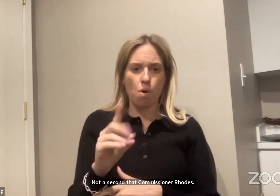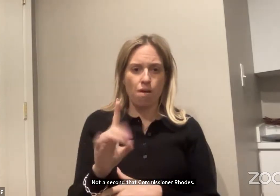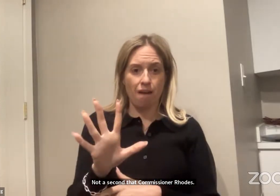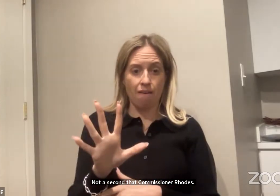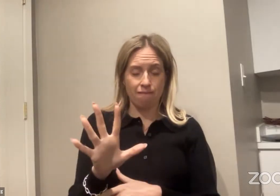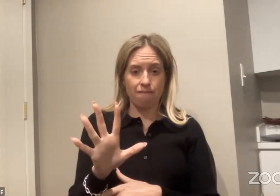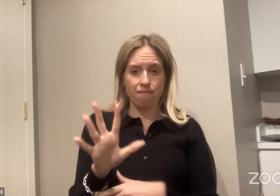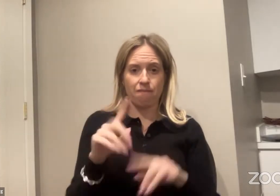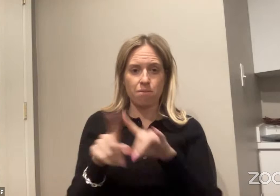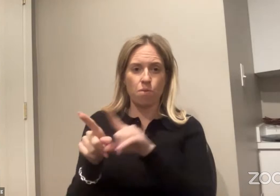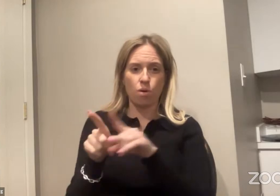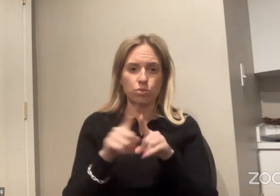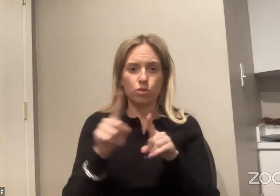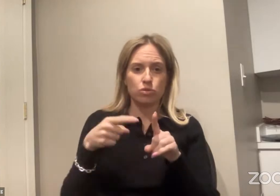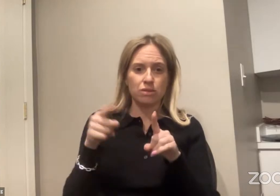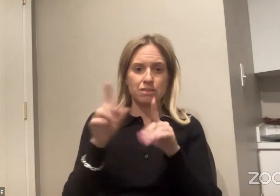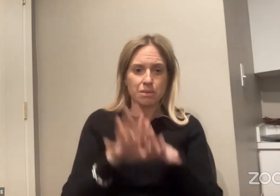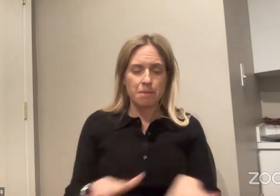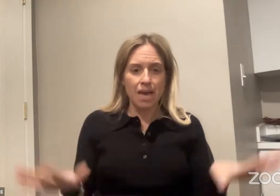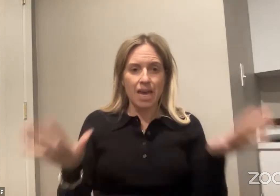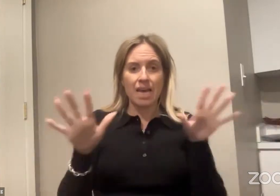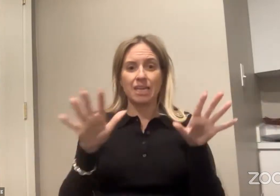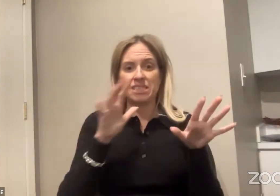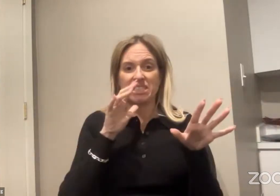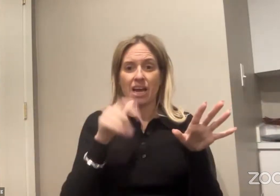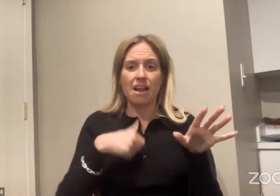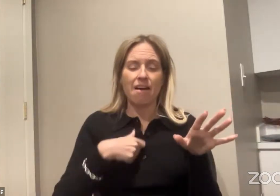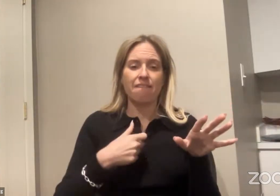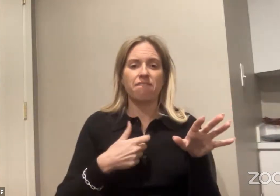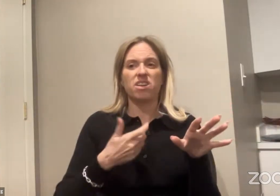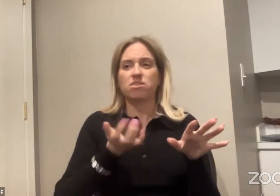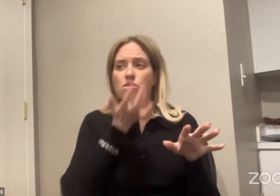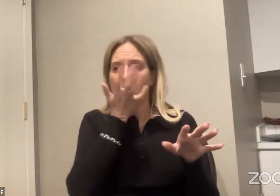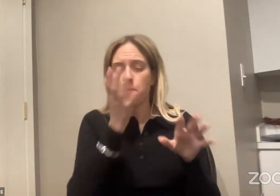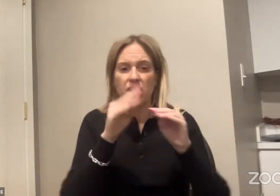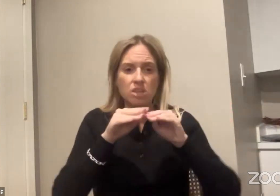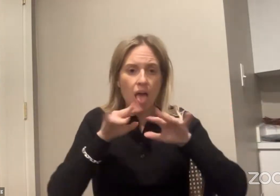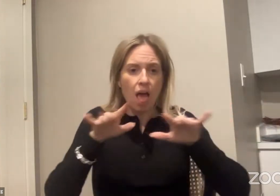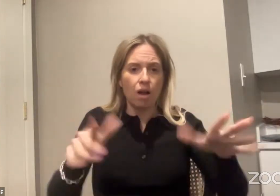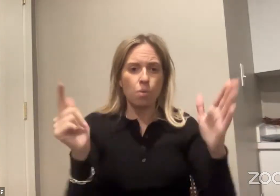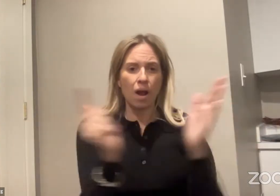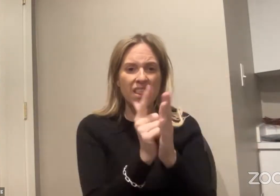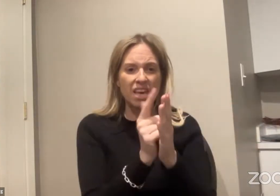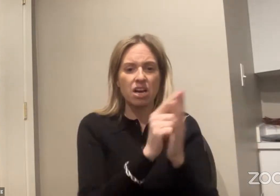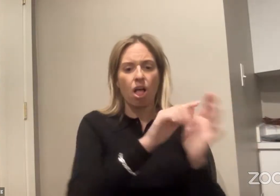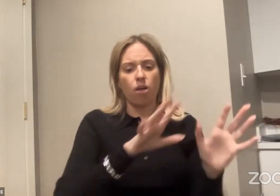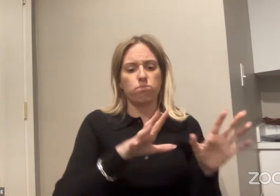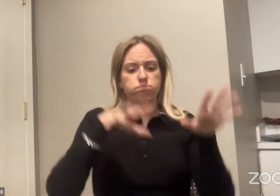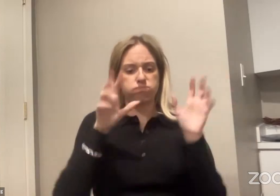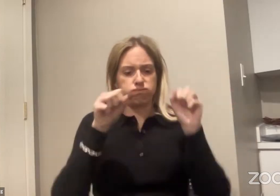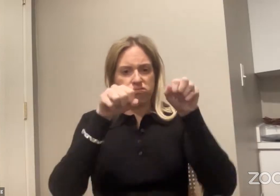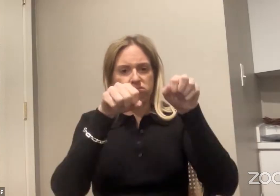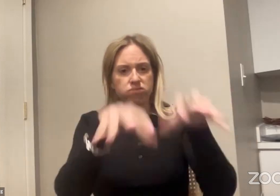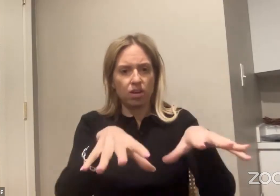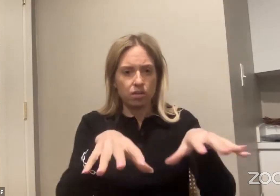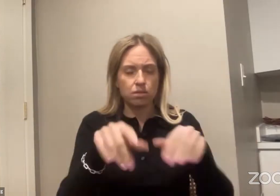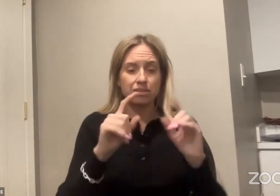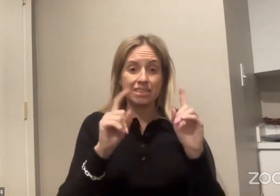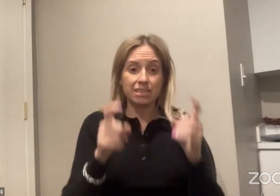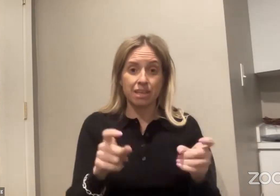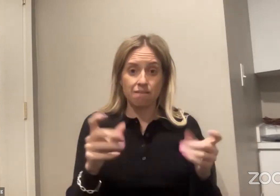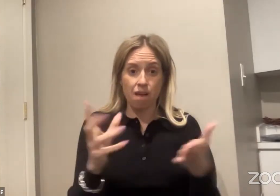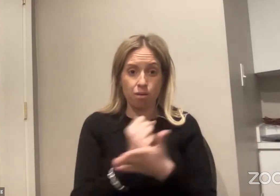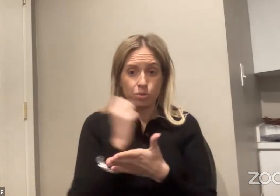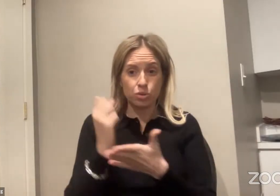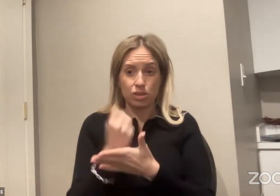alone just space that isn't covered with litter or illegal dumping. This does give an opportunity for some of these